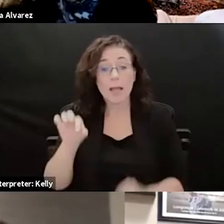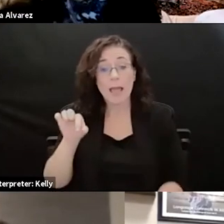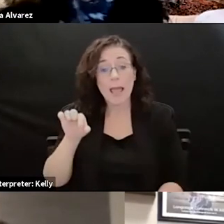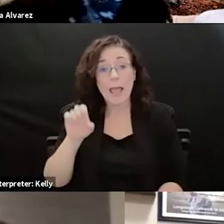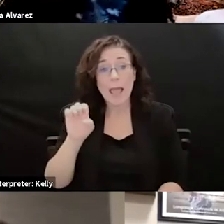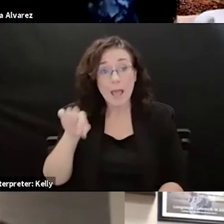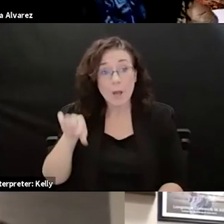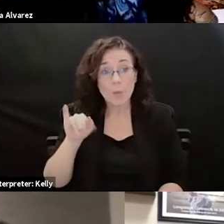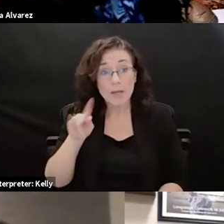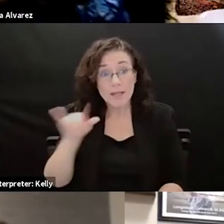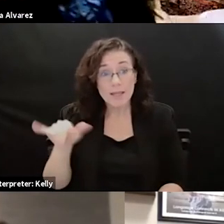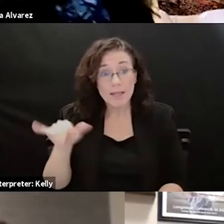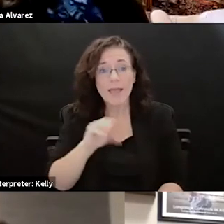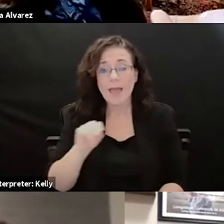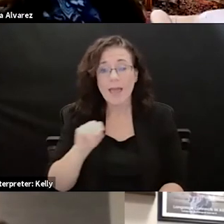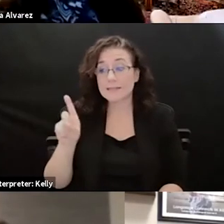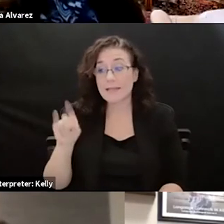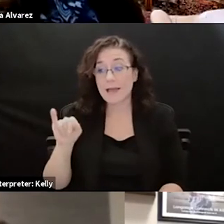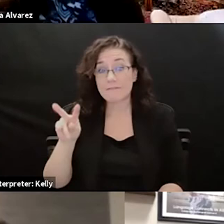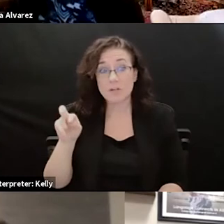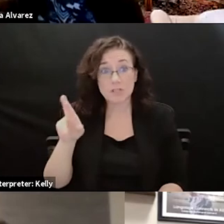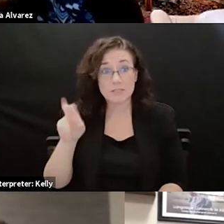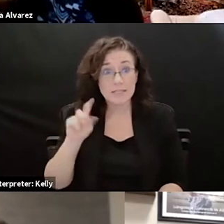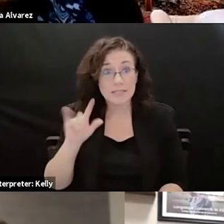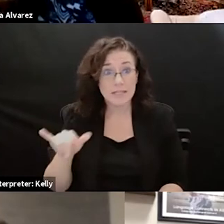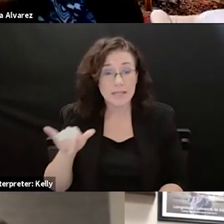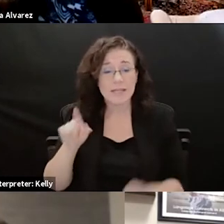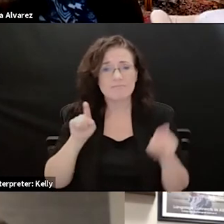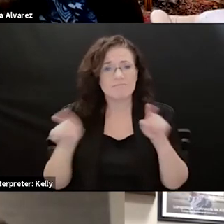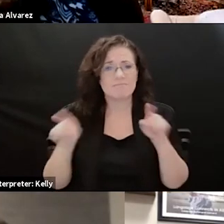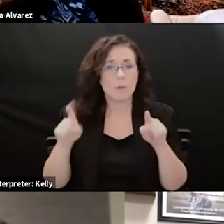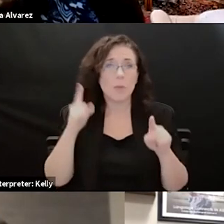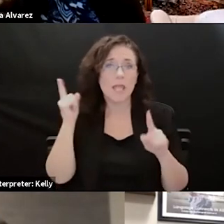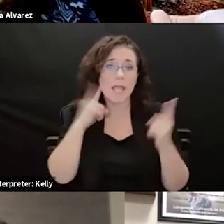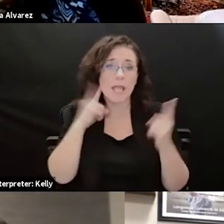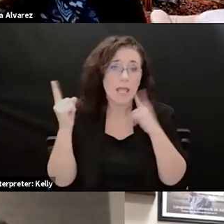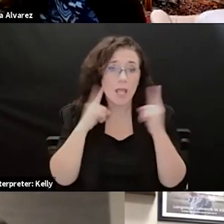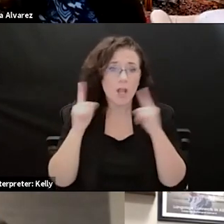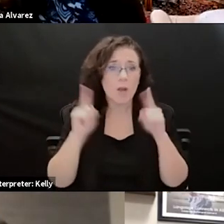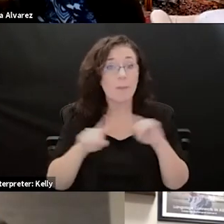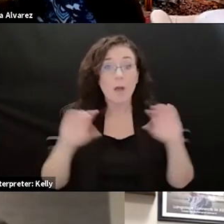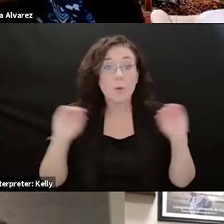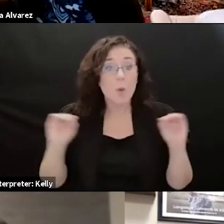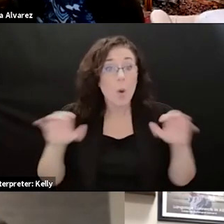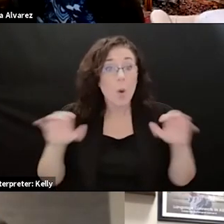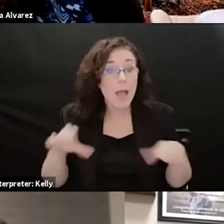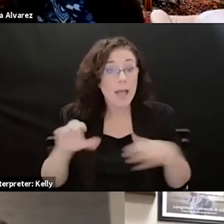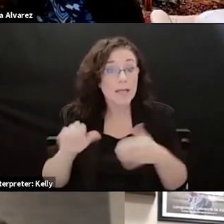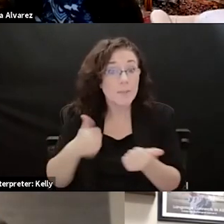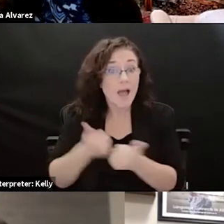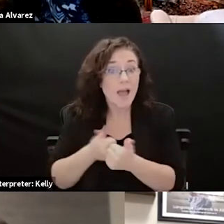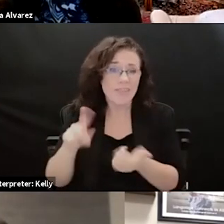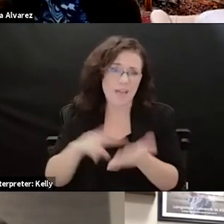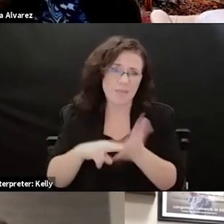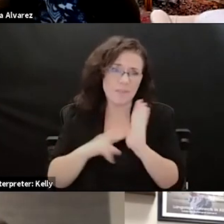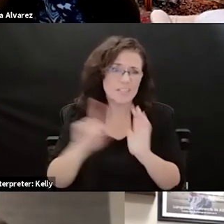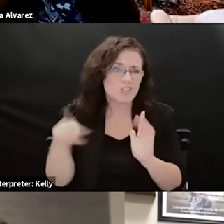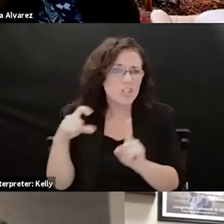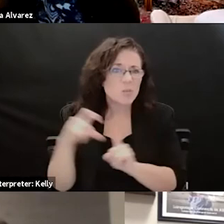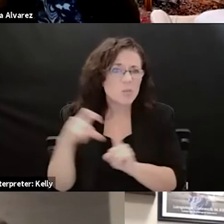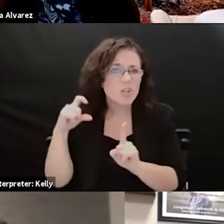but without action they are simply words so it's my hope that this resolution is the first step towards concrete